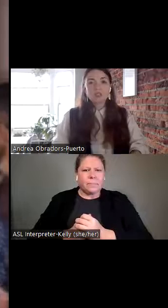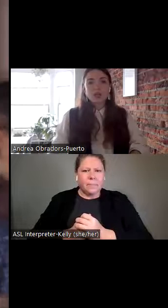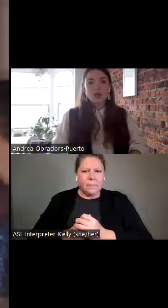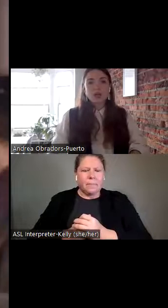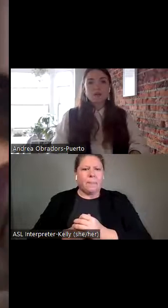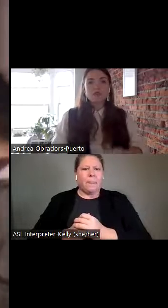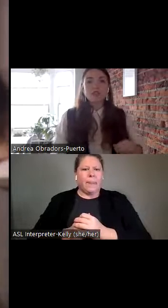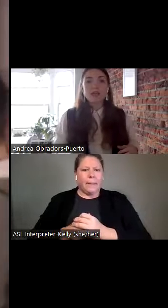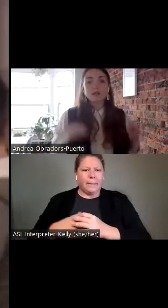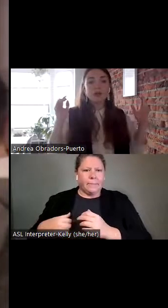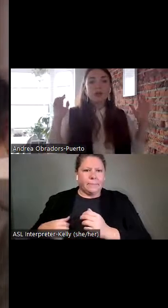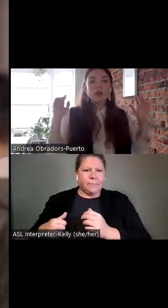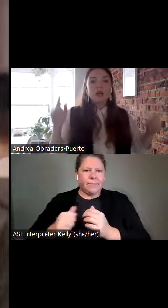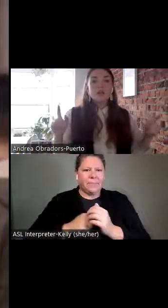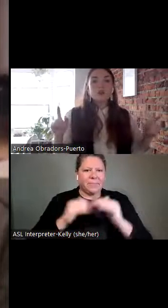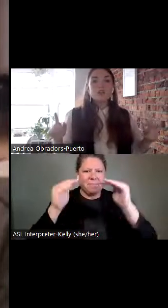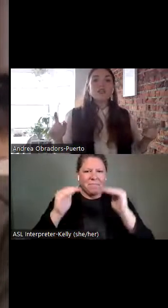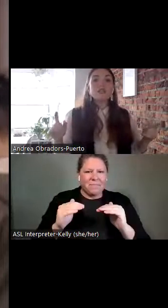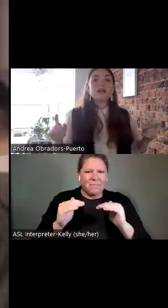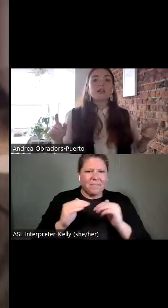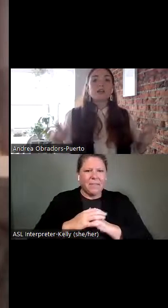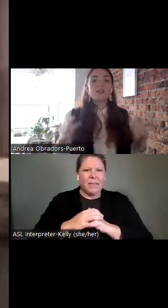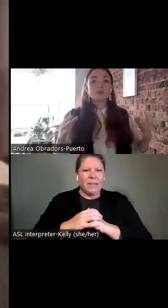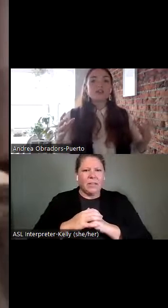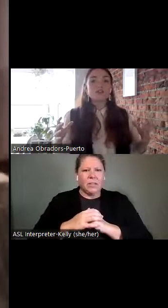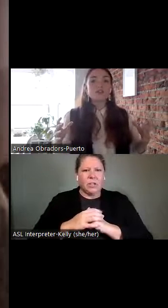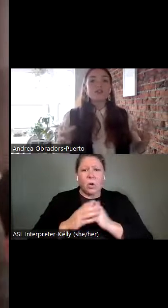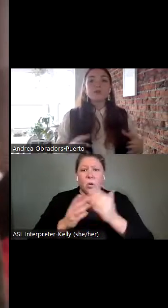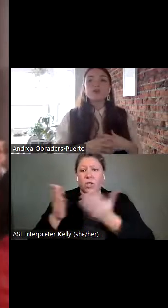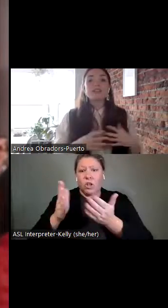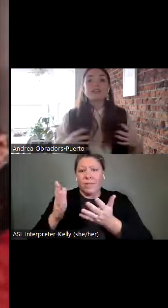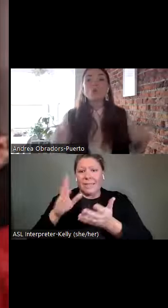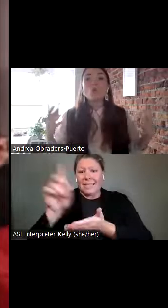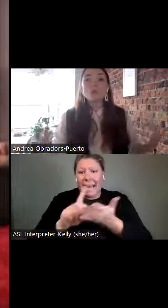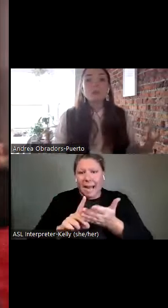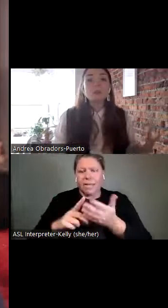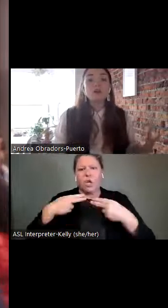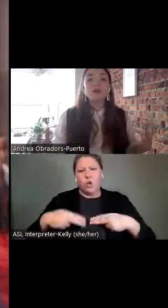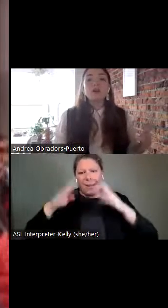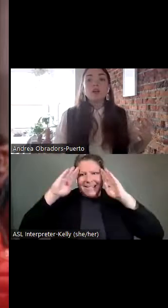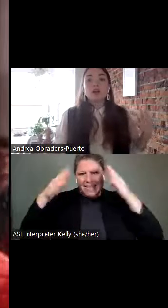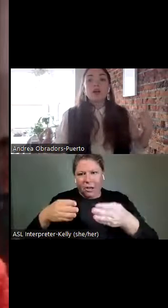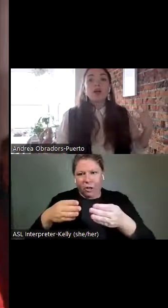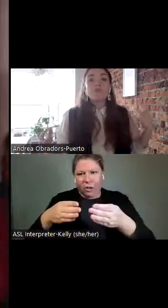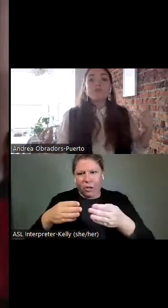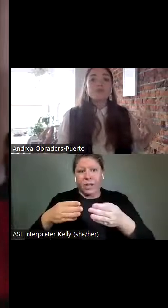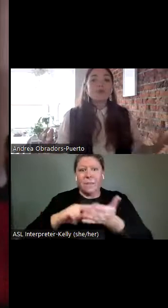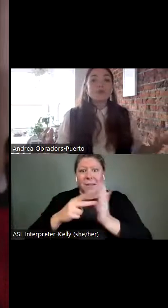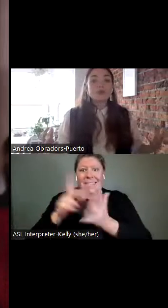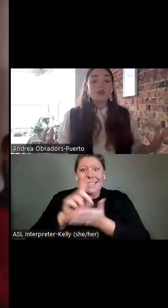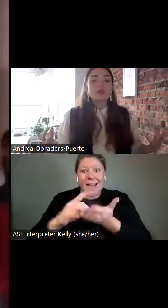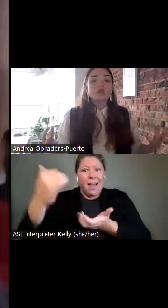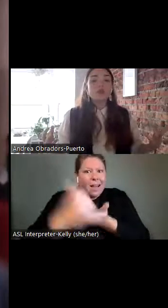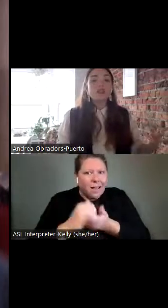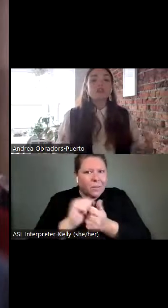Oops, sorry, I missed one slide, but so service design is human-centered, is about designing with people, not